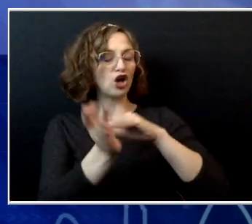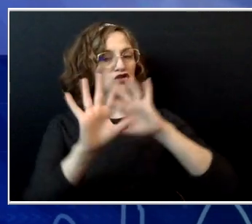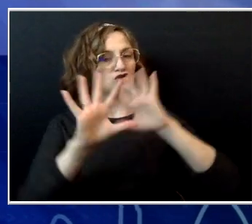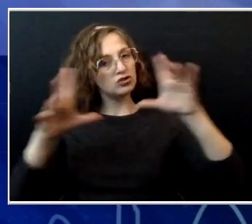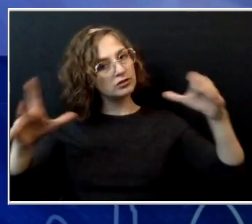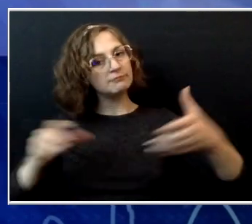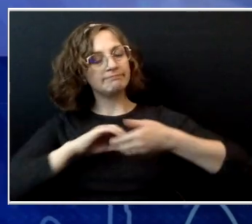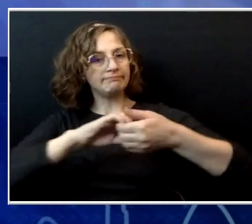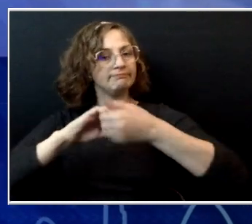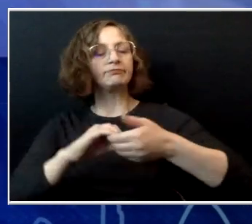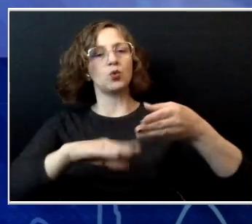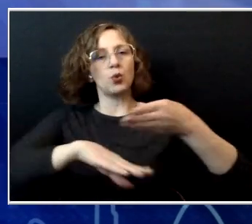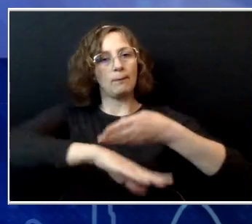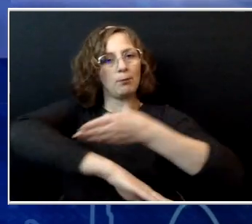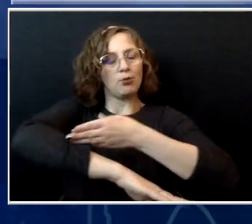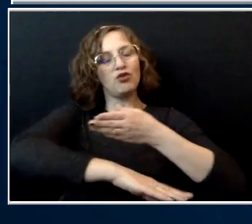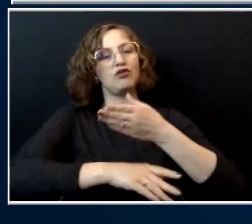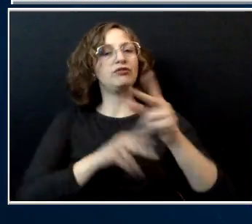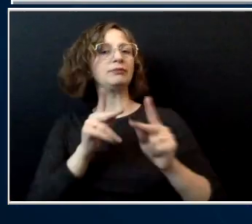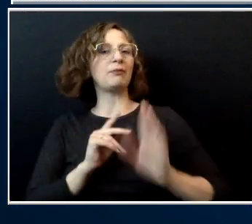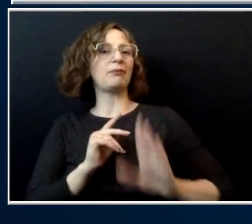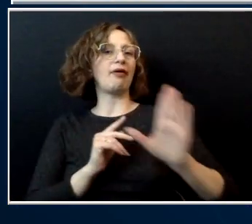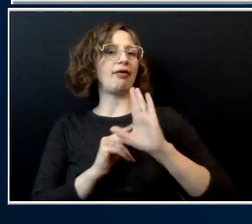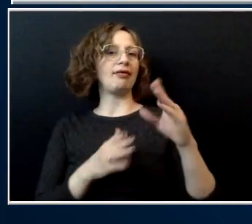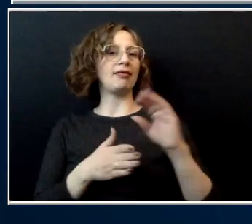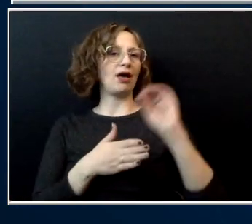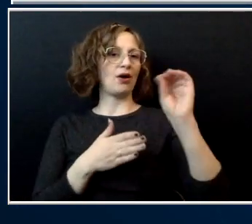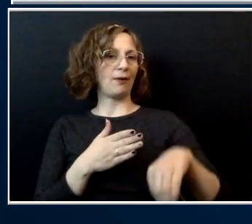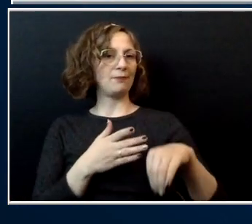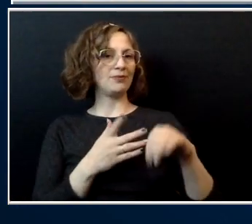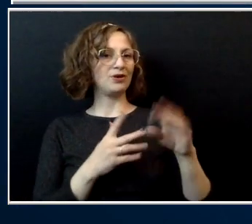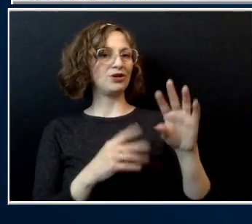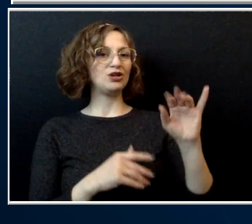the Executive Director of the Care Collaborative.